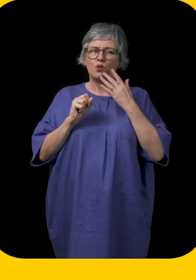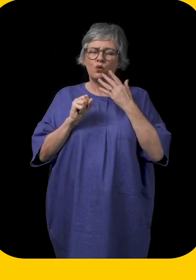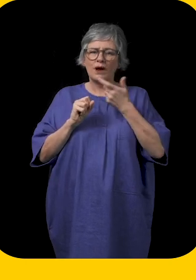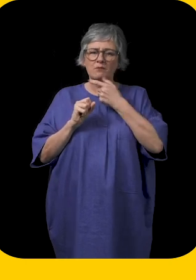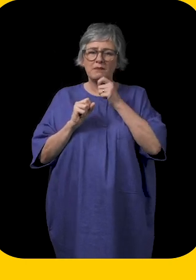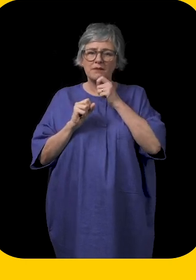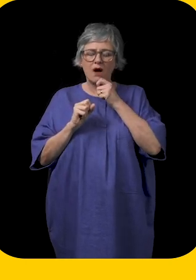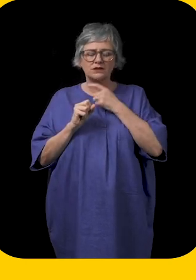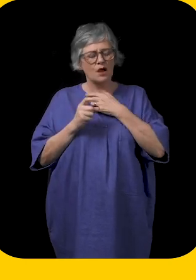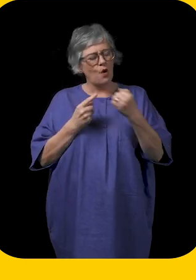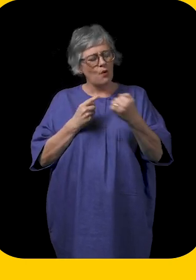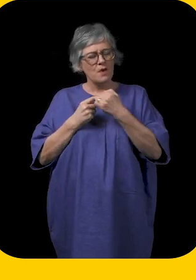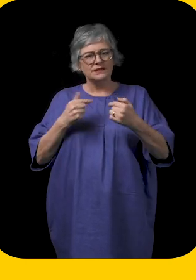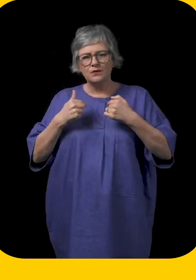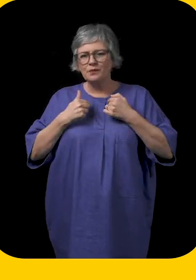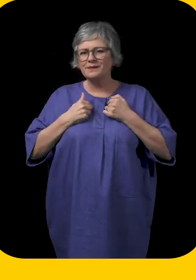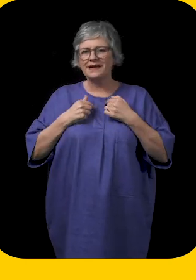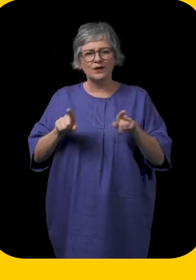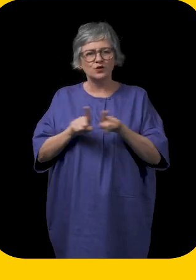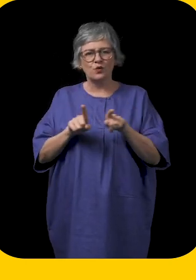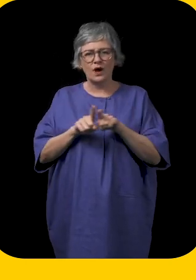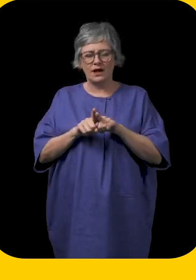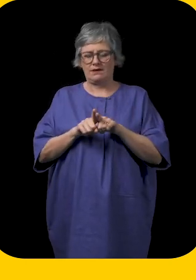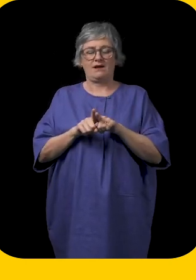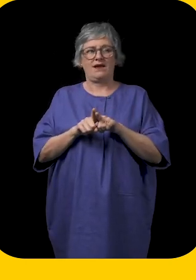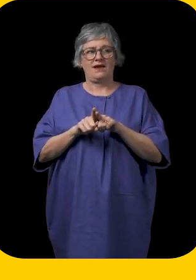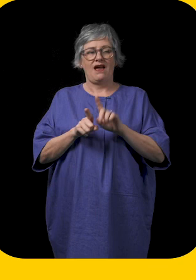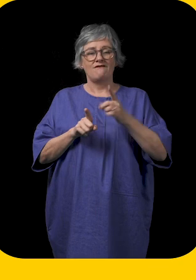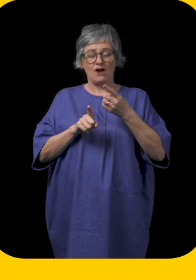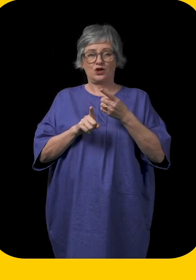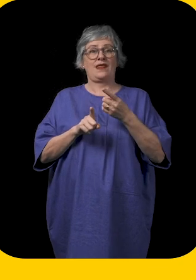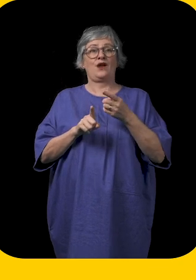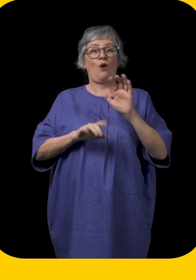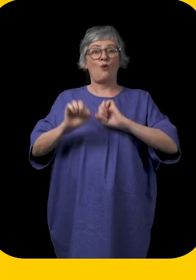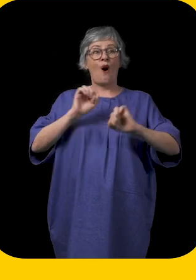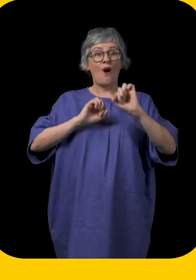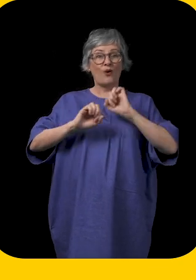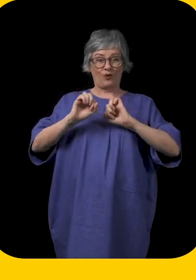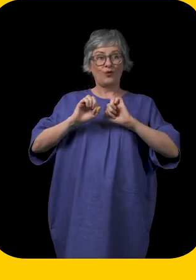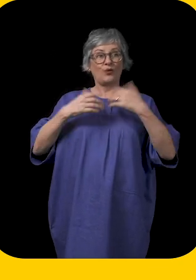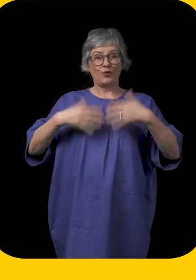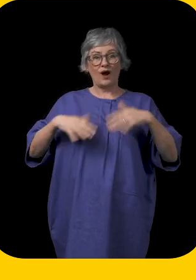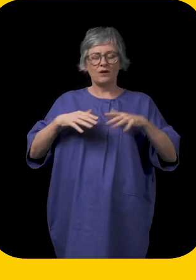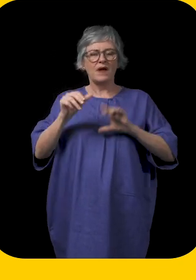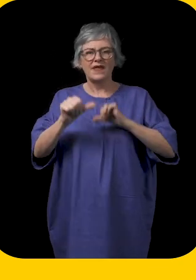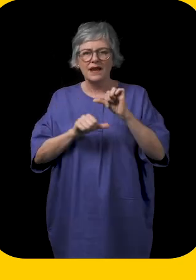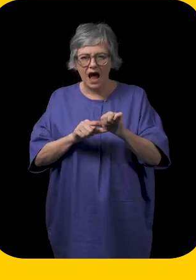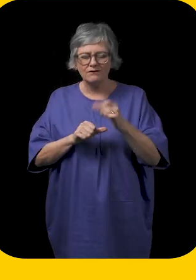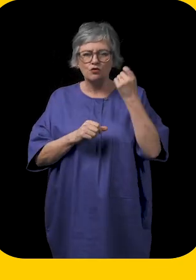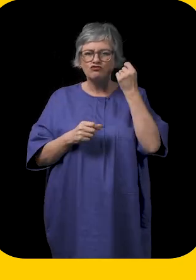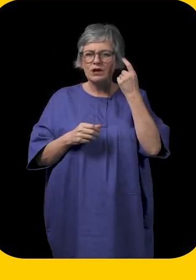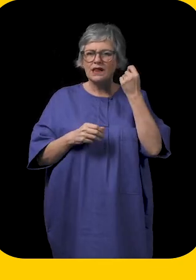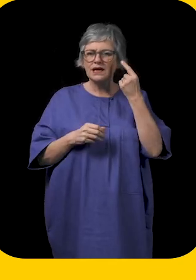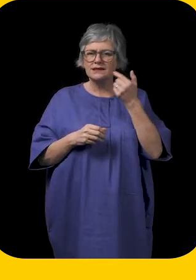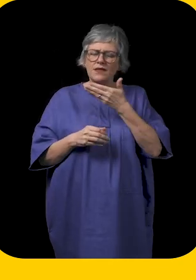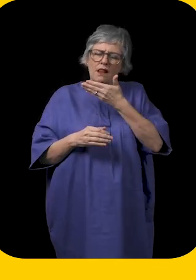how my work starts. And so then when people come up and say, oh gosh, but that meant something to me too, you know, at first it's a bit of a world spinner because you're like, whoa, okay, you know,